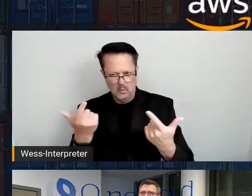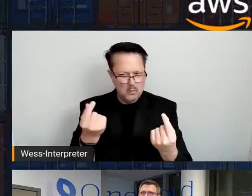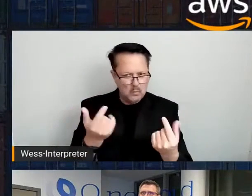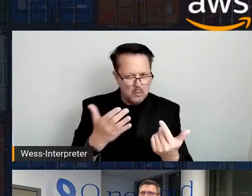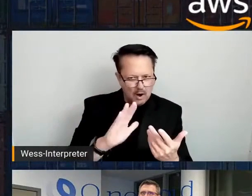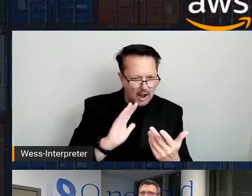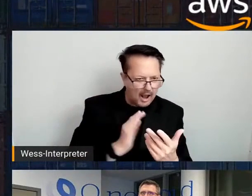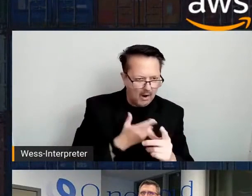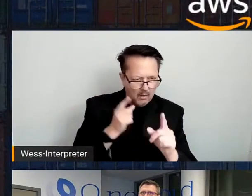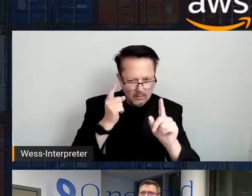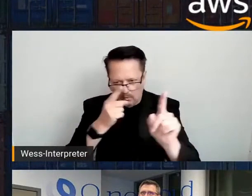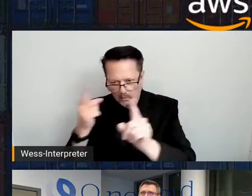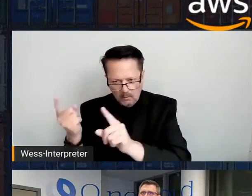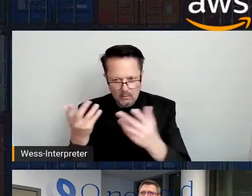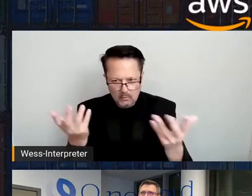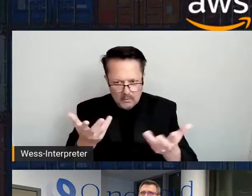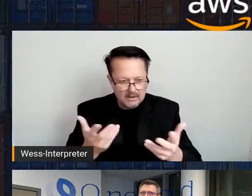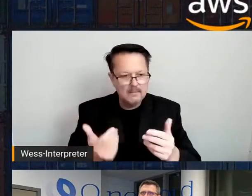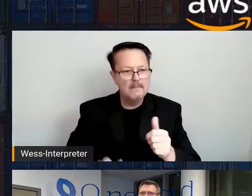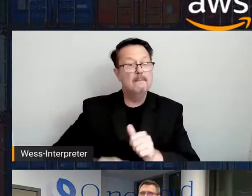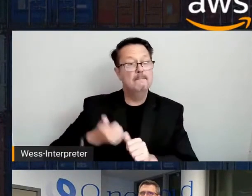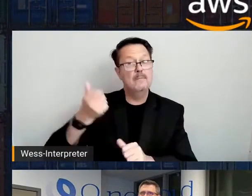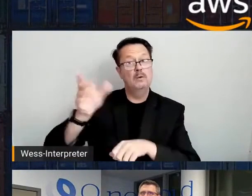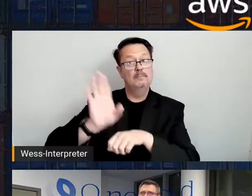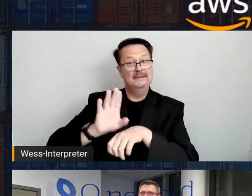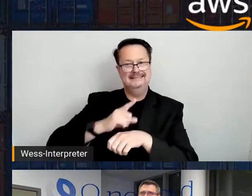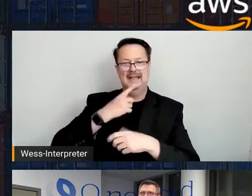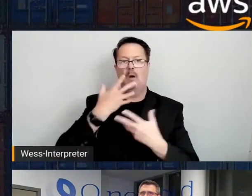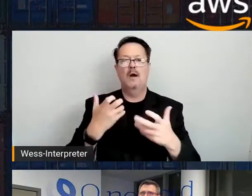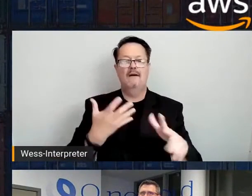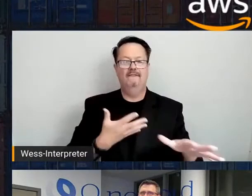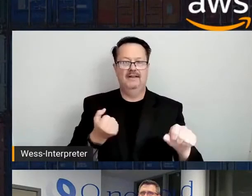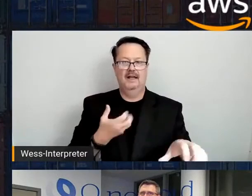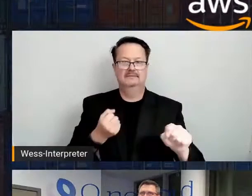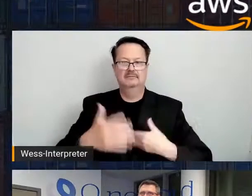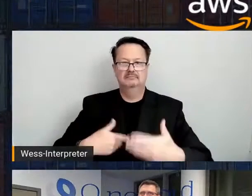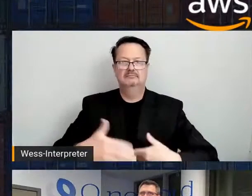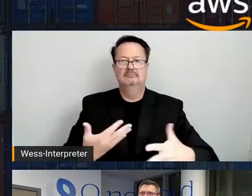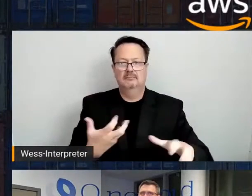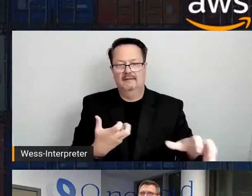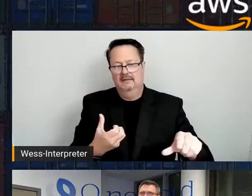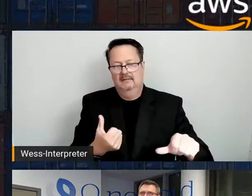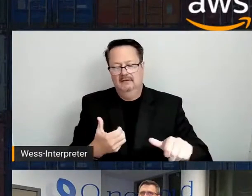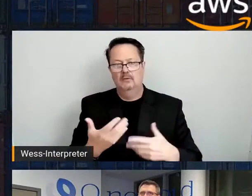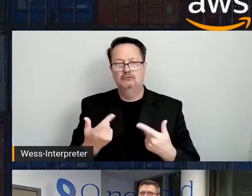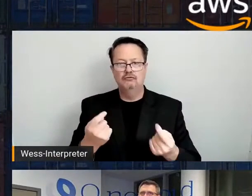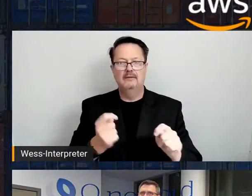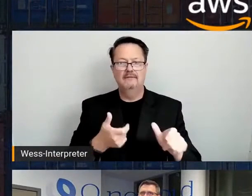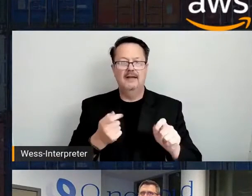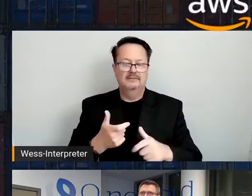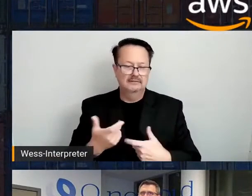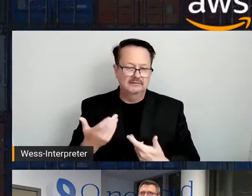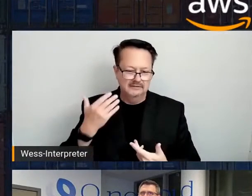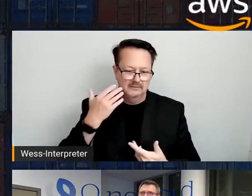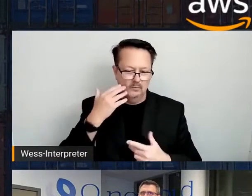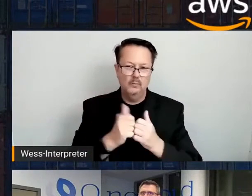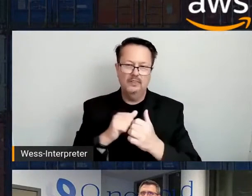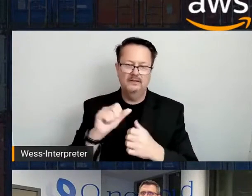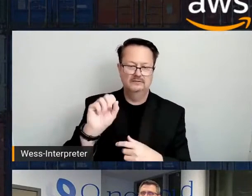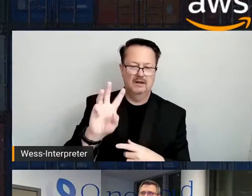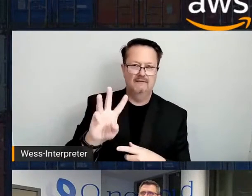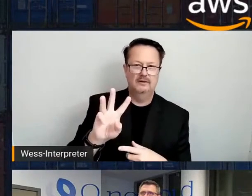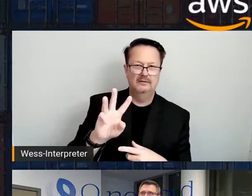Per Duffy's comment, I think most enterprises are going to say we want to move faster. That's what we hear. We're trying to move faster with software.